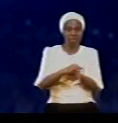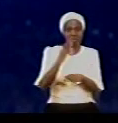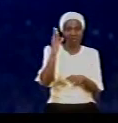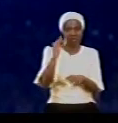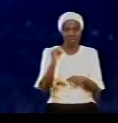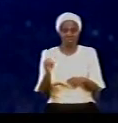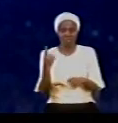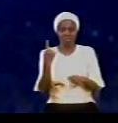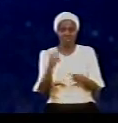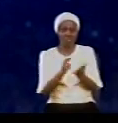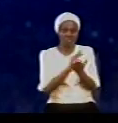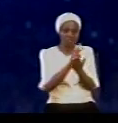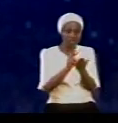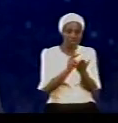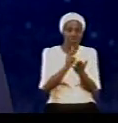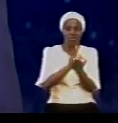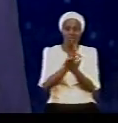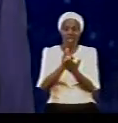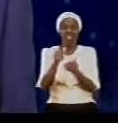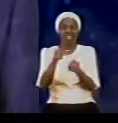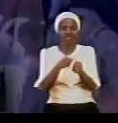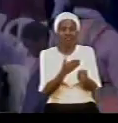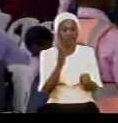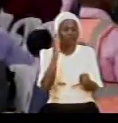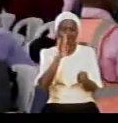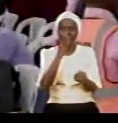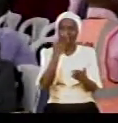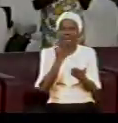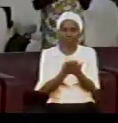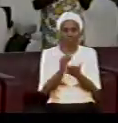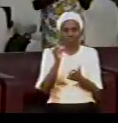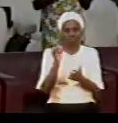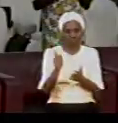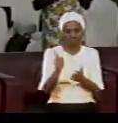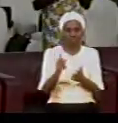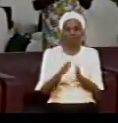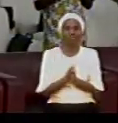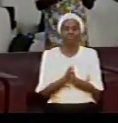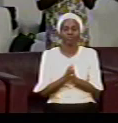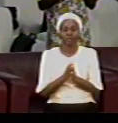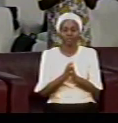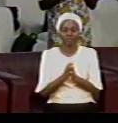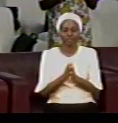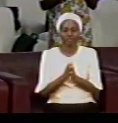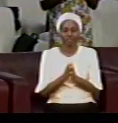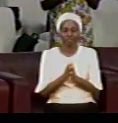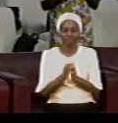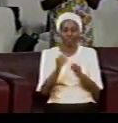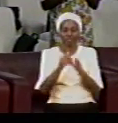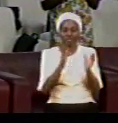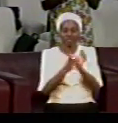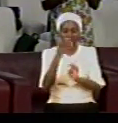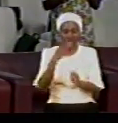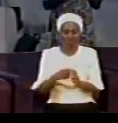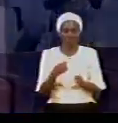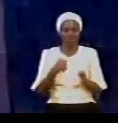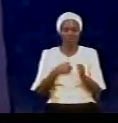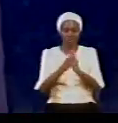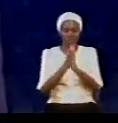In Jesus' name we pray. Now we are going to pray for the